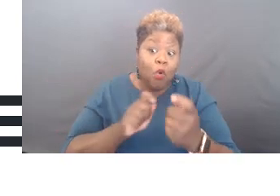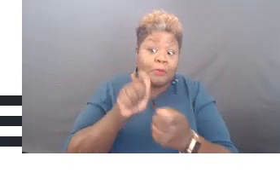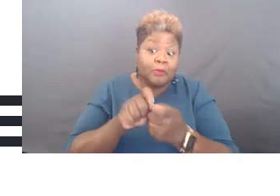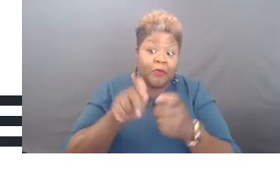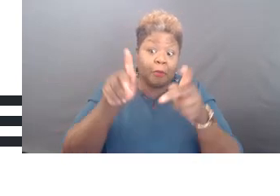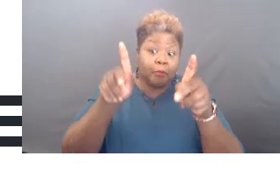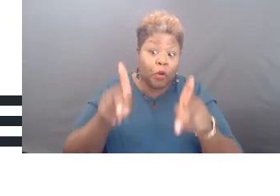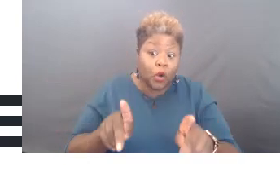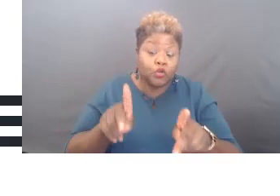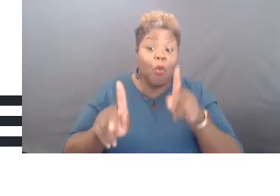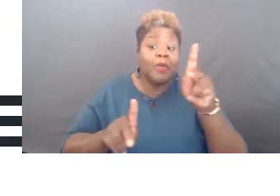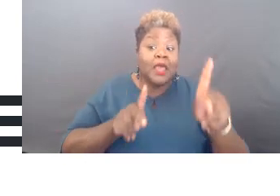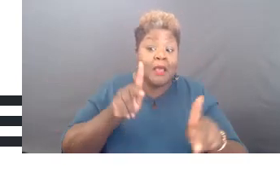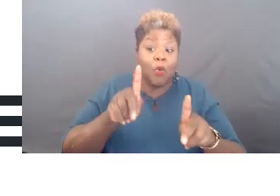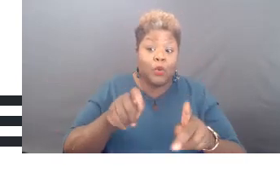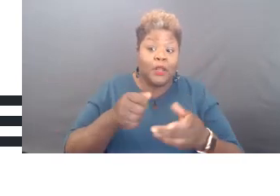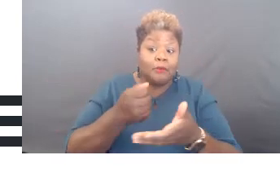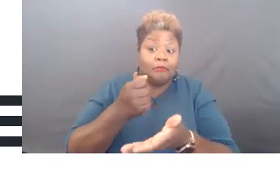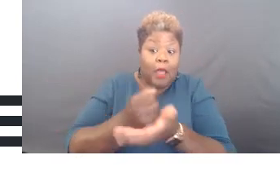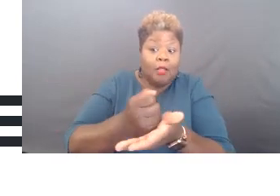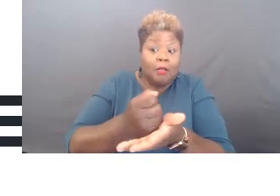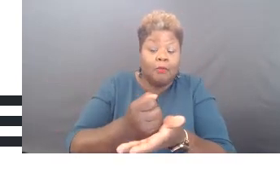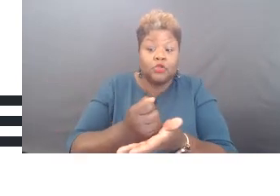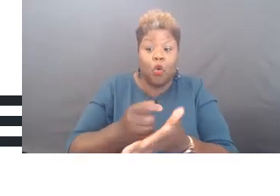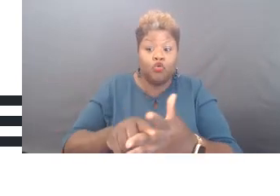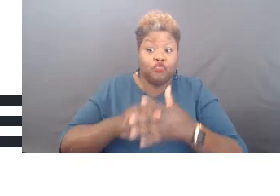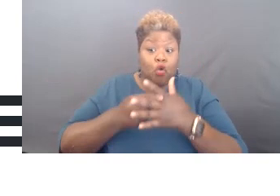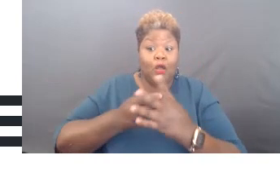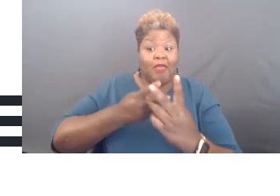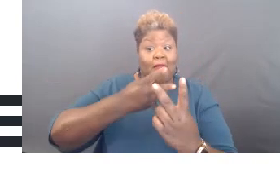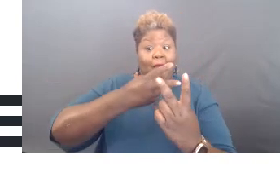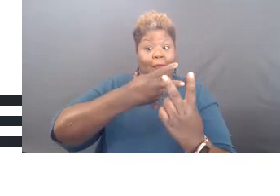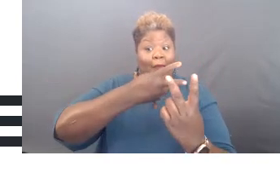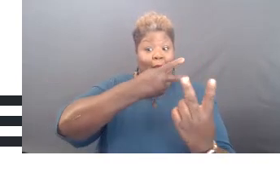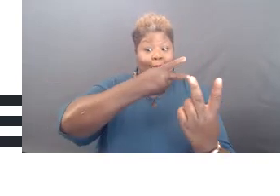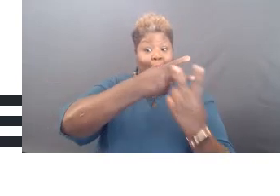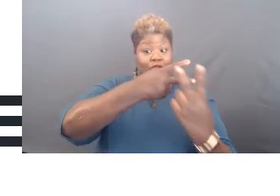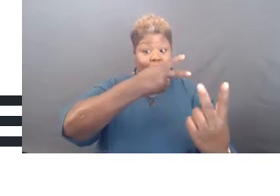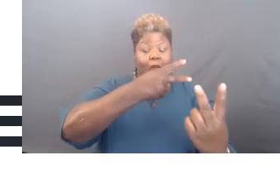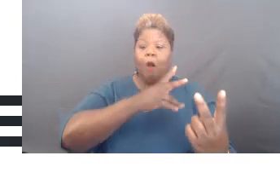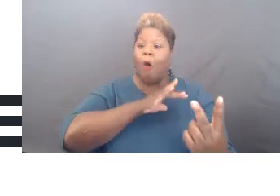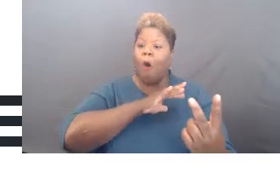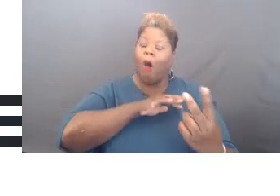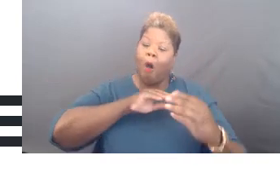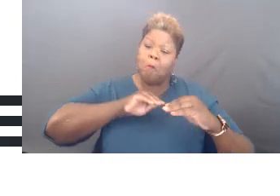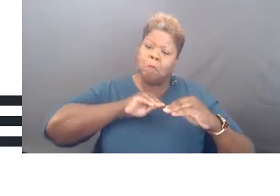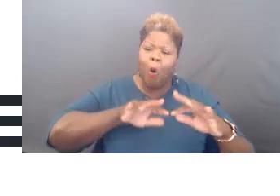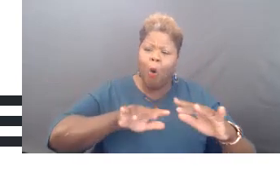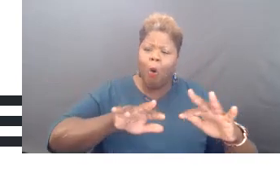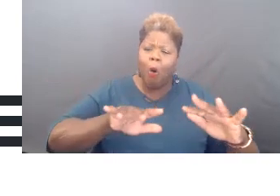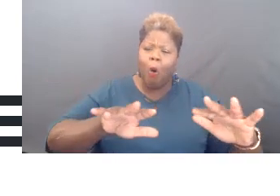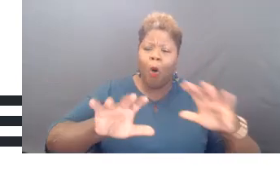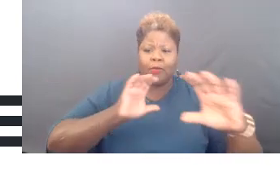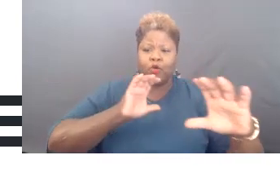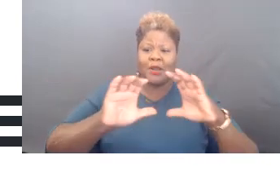assistance. So launching a hashtag for a collective action is an effective way to consolidate communications and draw attention to your